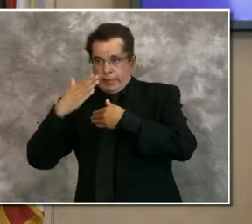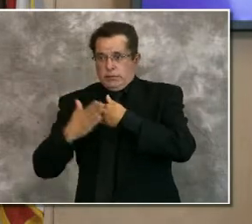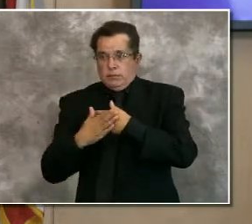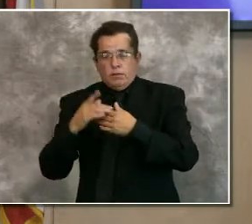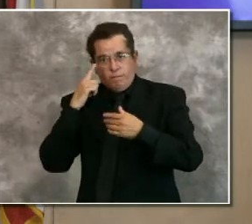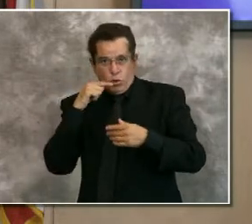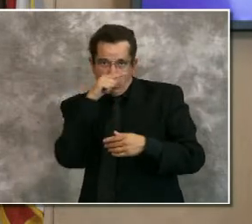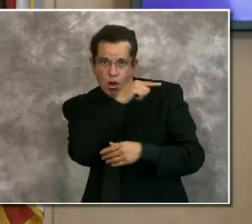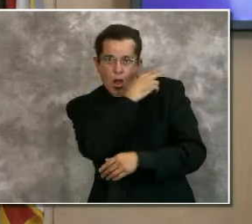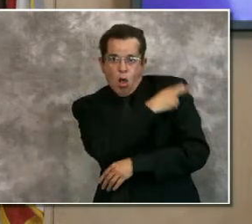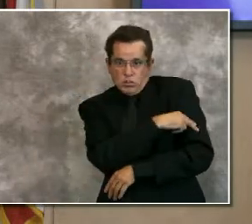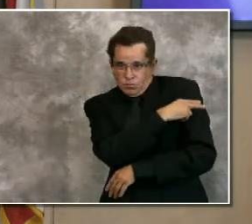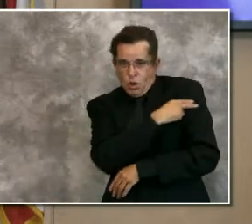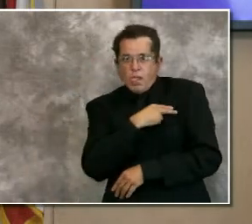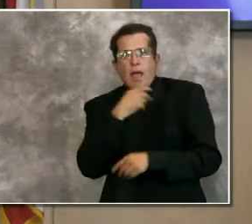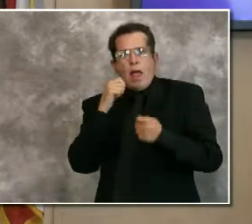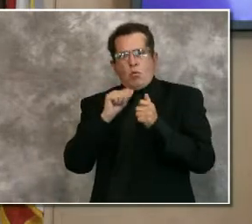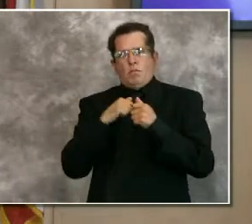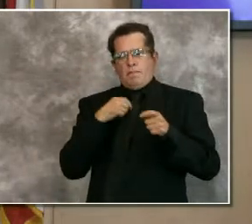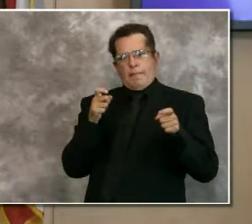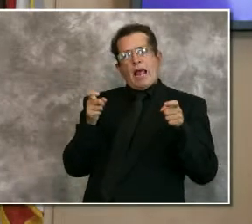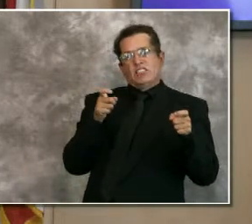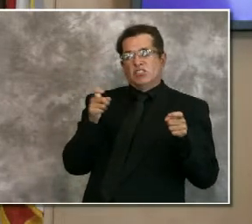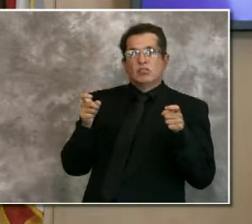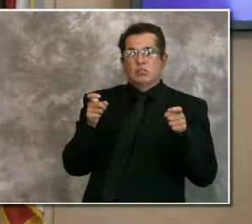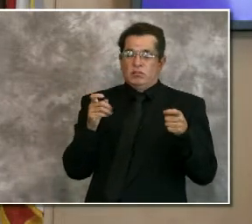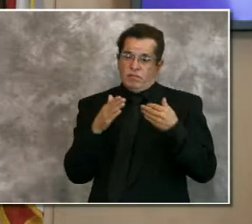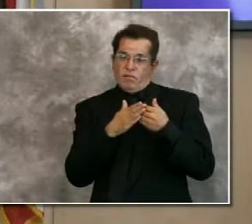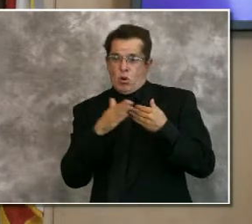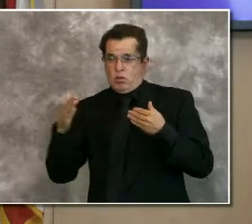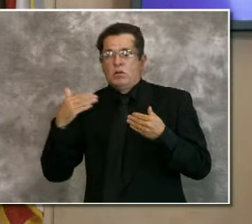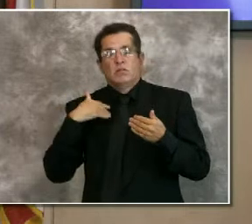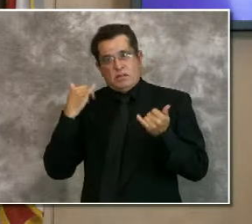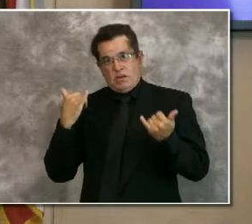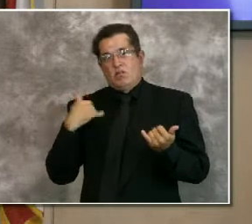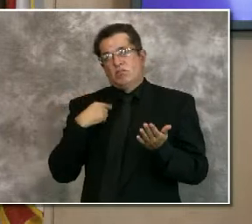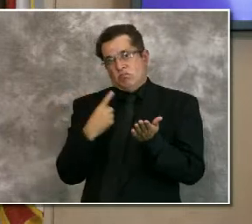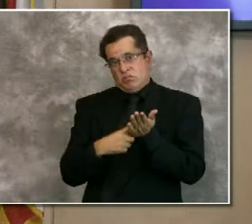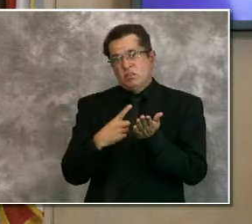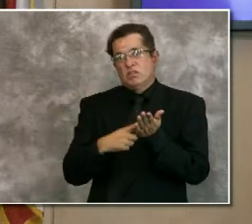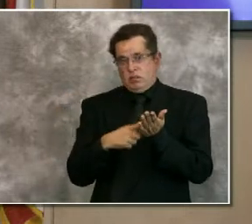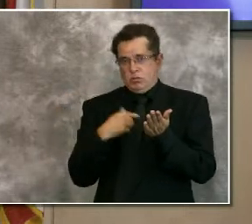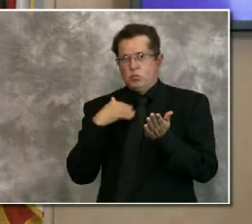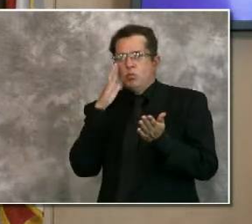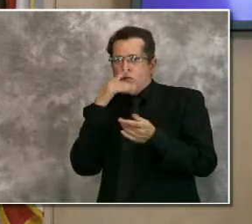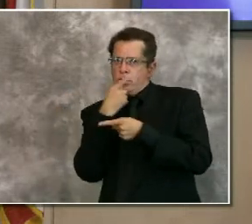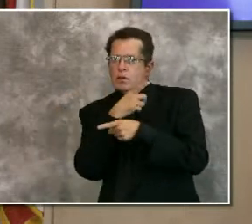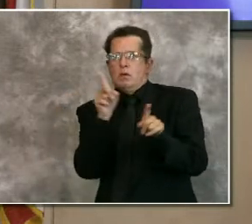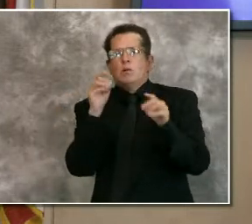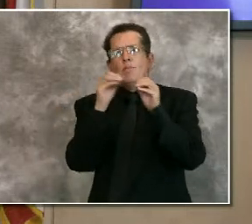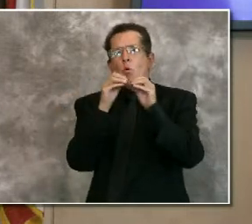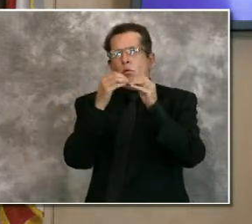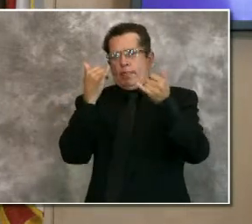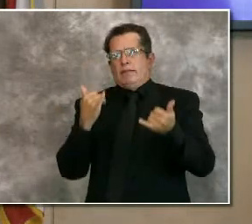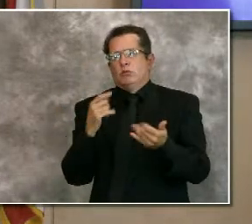both hospitalizations and intensive care units. So that's on our docket, and you may learn more later this week.